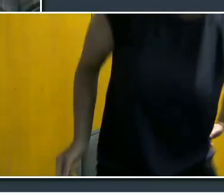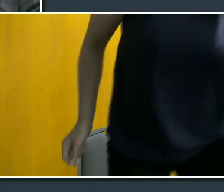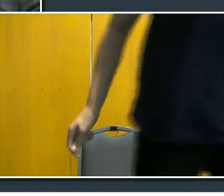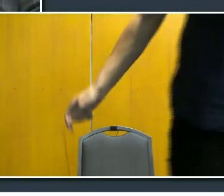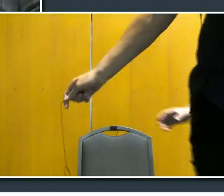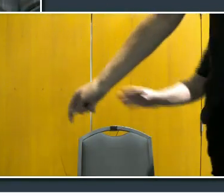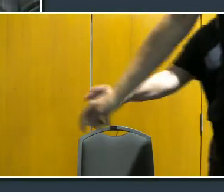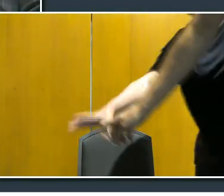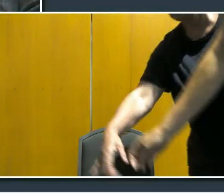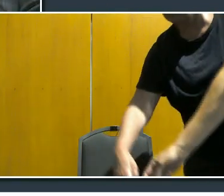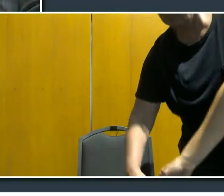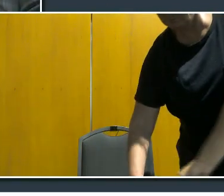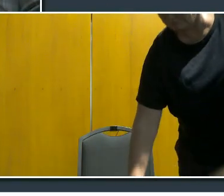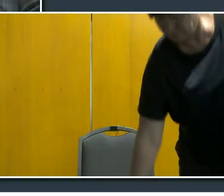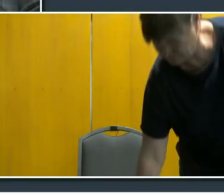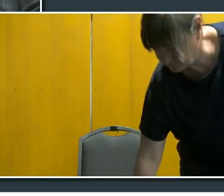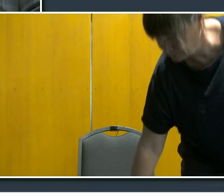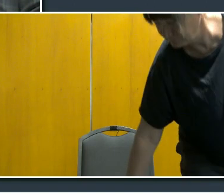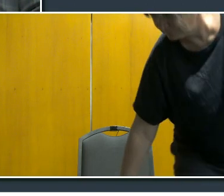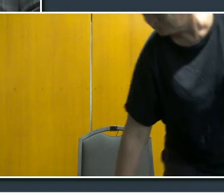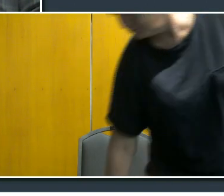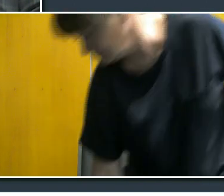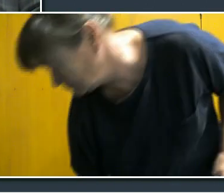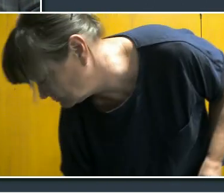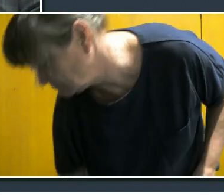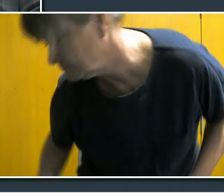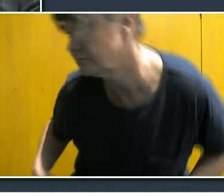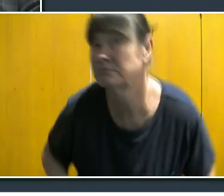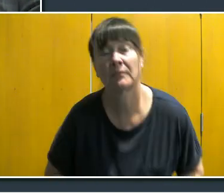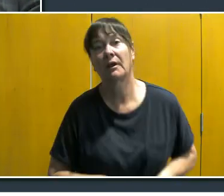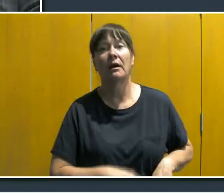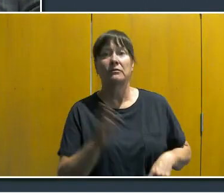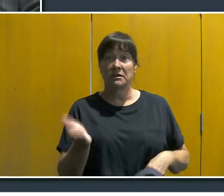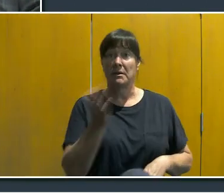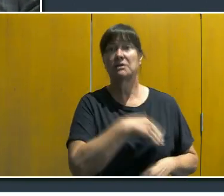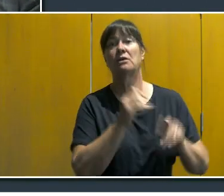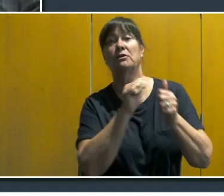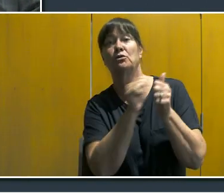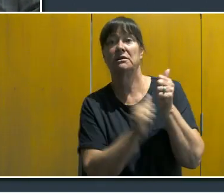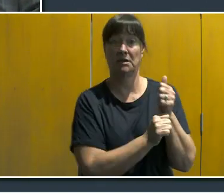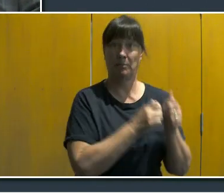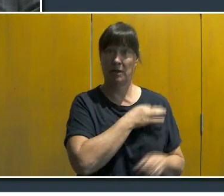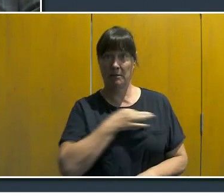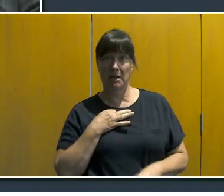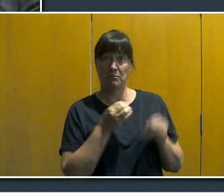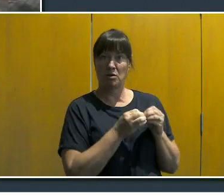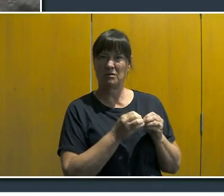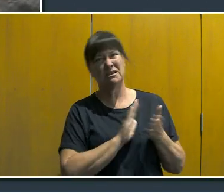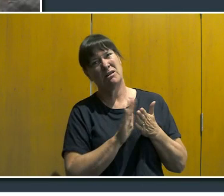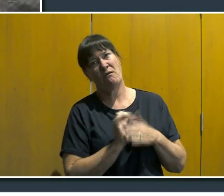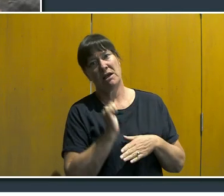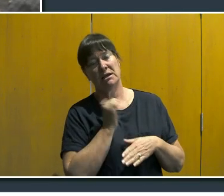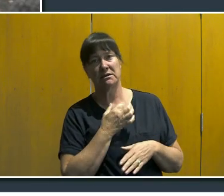to Deputy Mayor Brosnan so she can clarify for you your line of questioning yesterday. Thank you, Your Worship. Thank you, Dermot, for